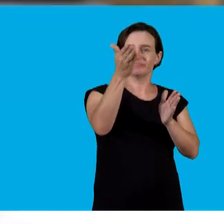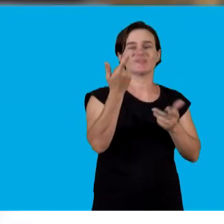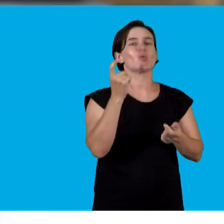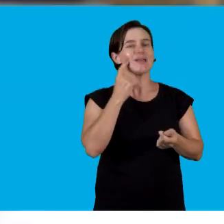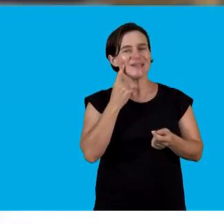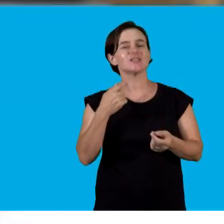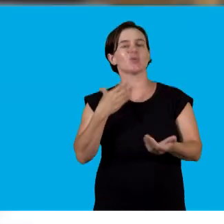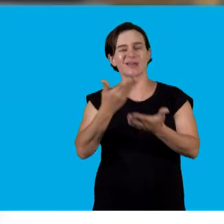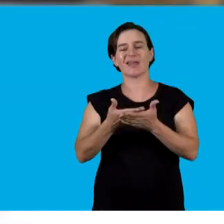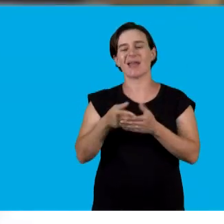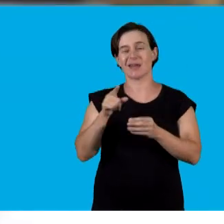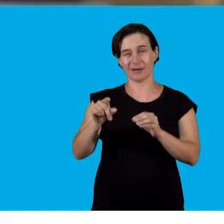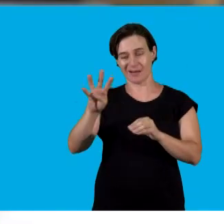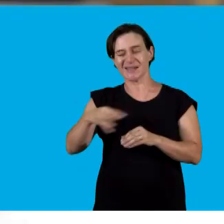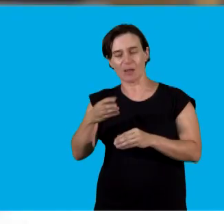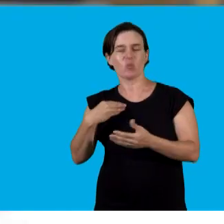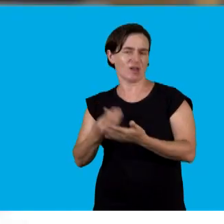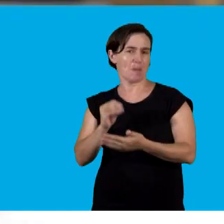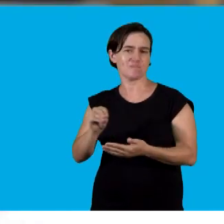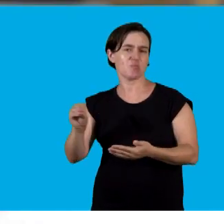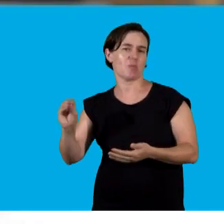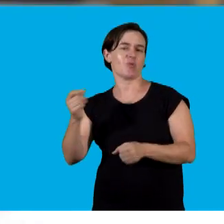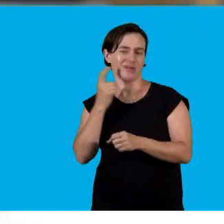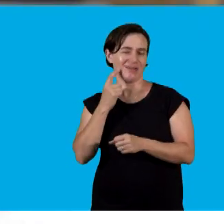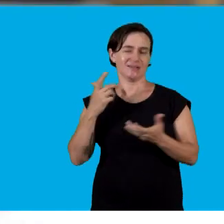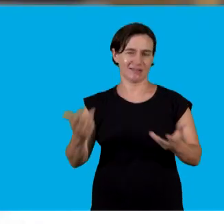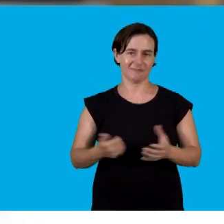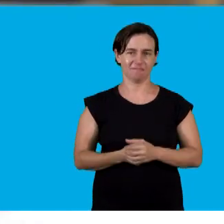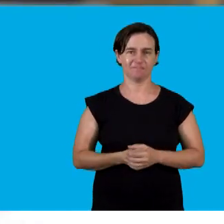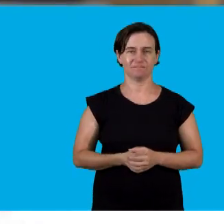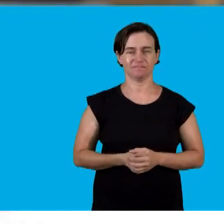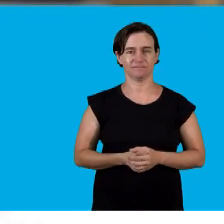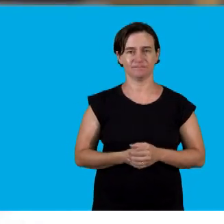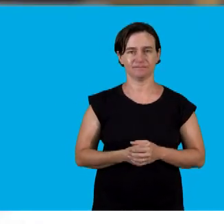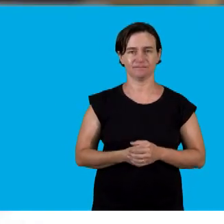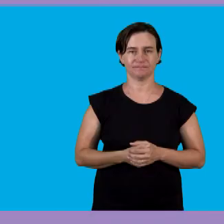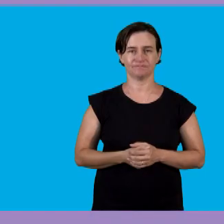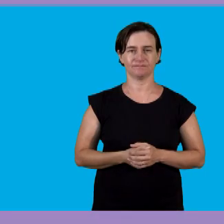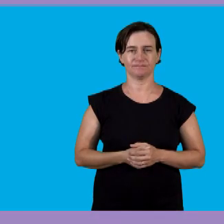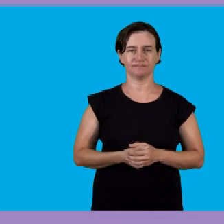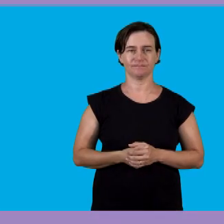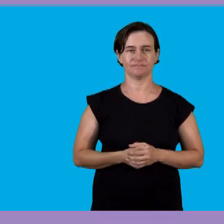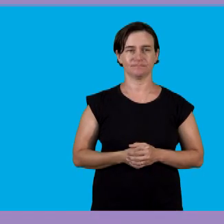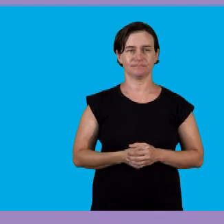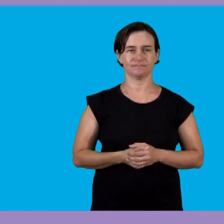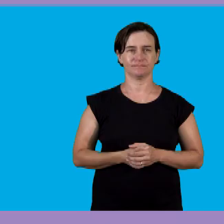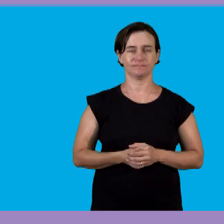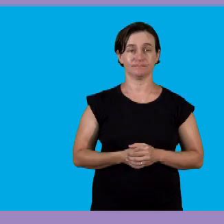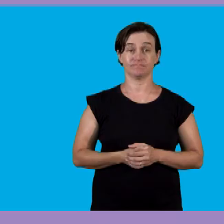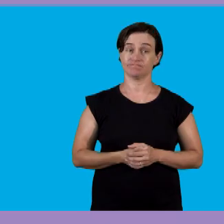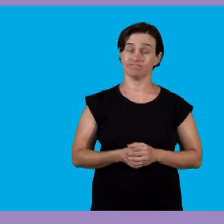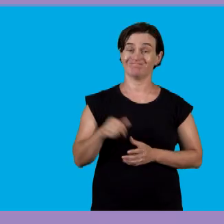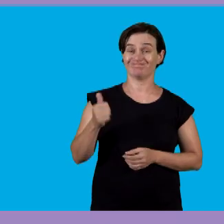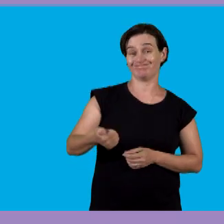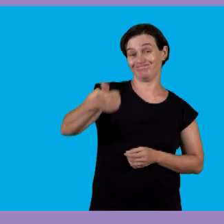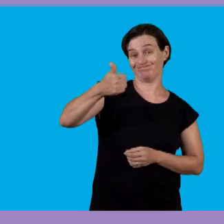any missing output value that is there, or input value actually. Let's move over to